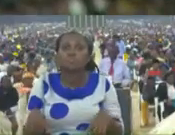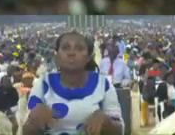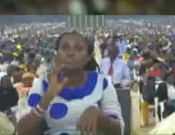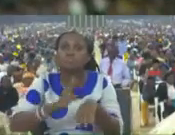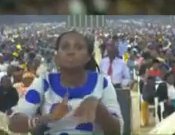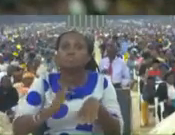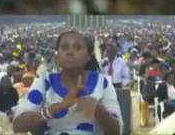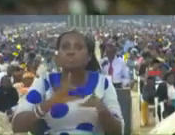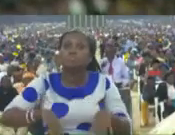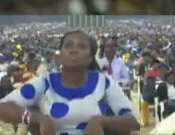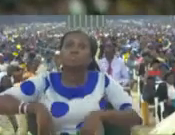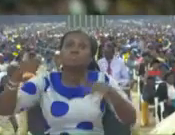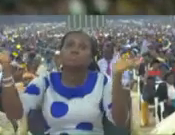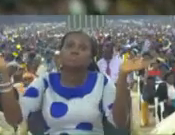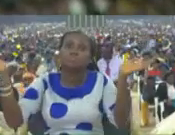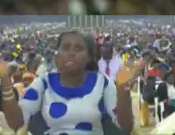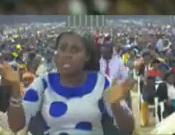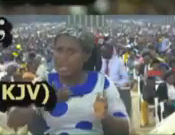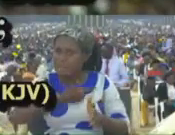Because the devil took everything away.